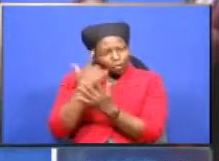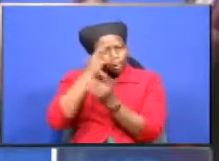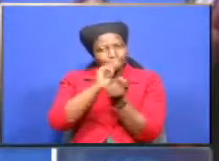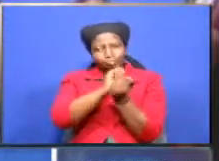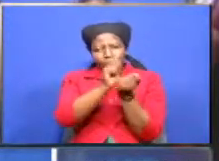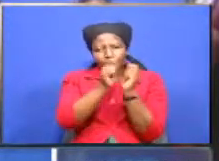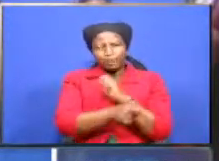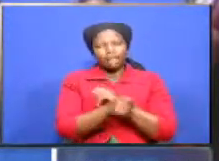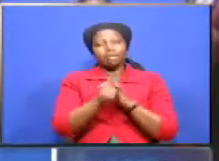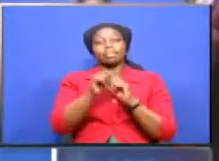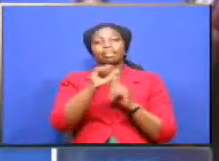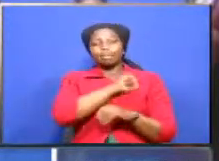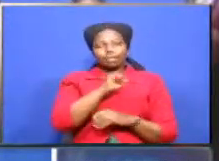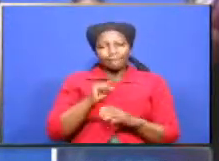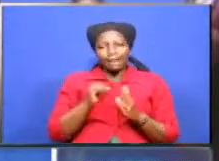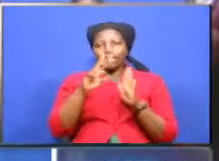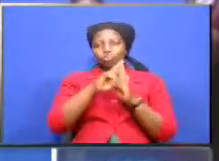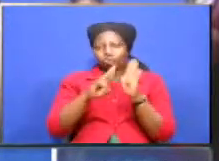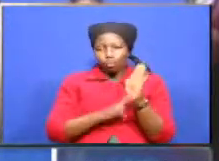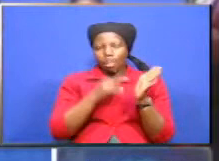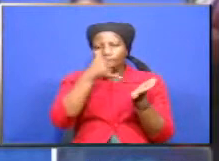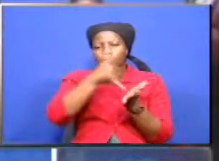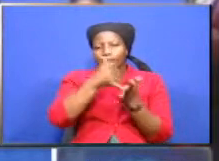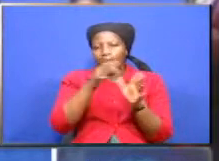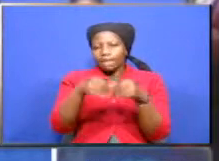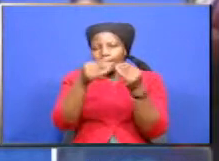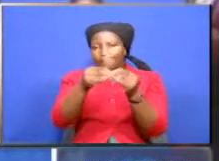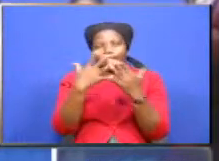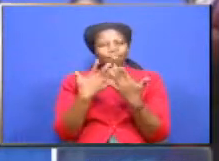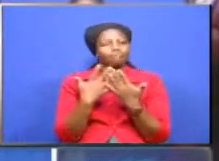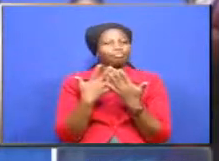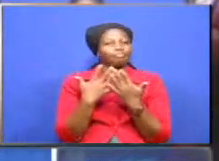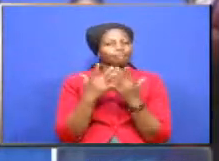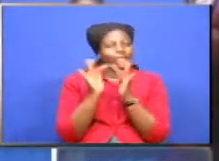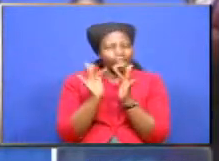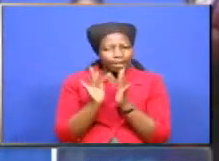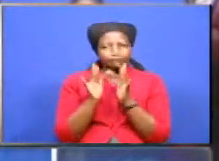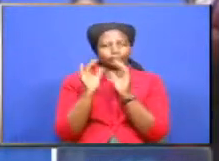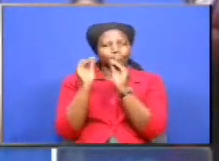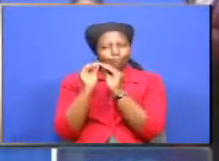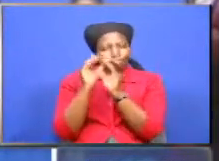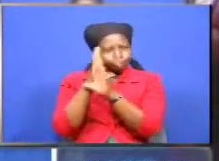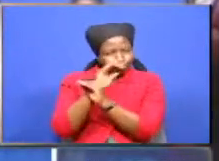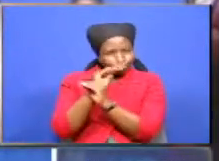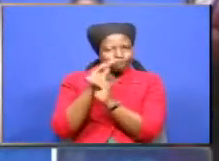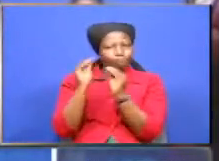of Senate standing orders, including provision of virtual sitting of plenary.